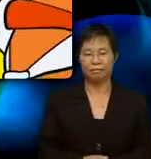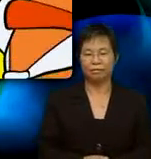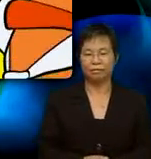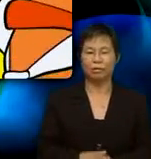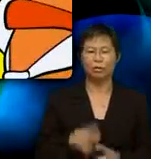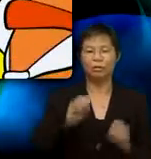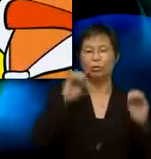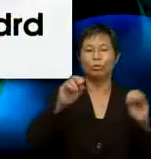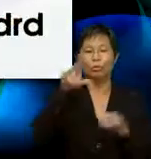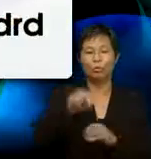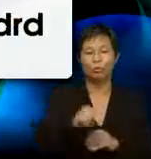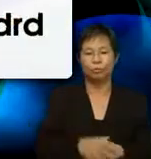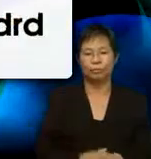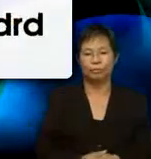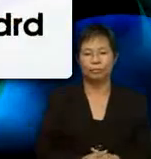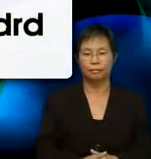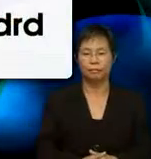Oh no.